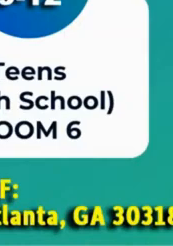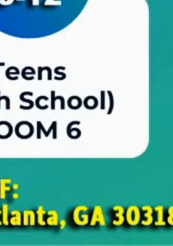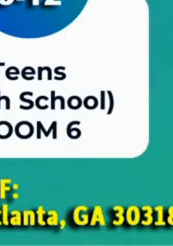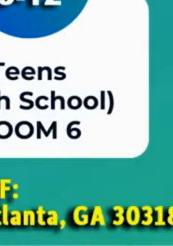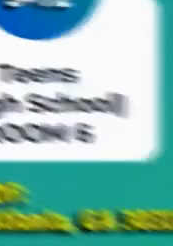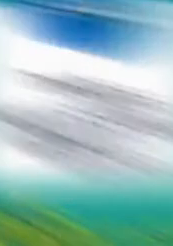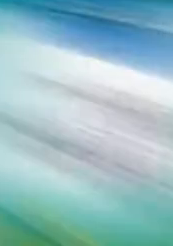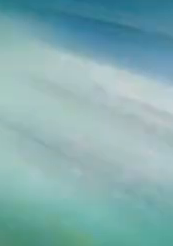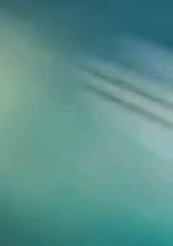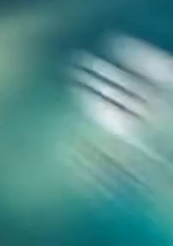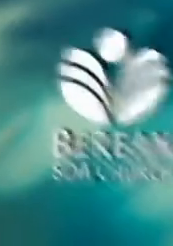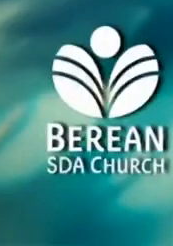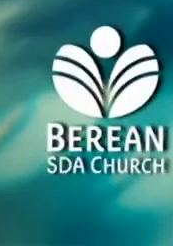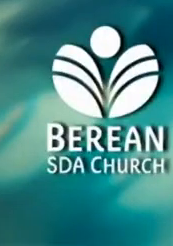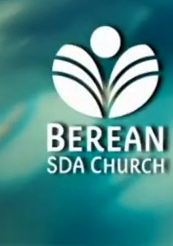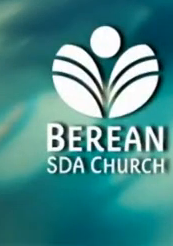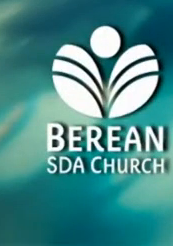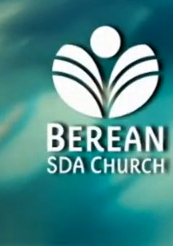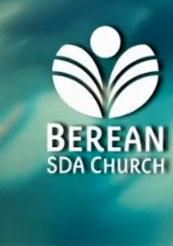them.